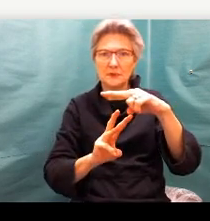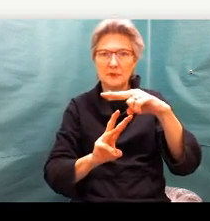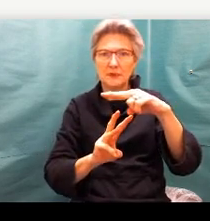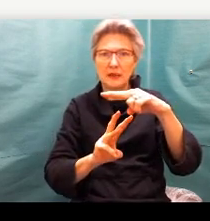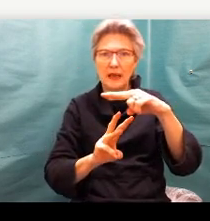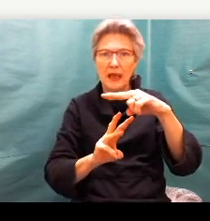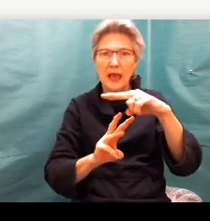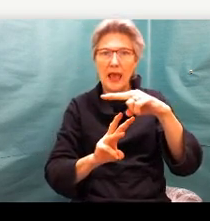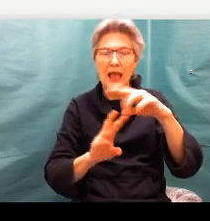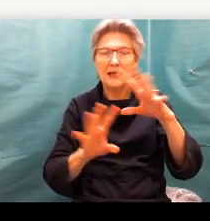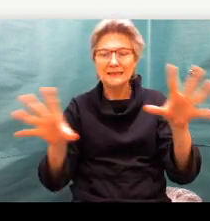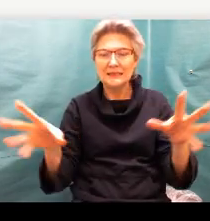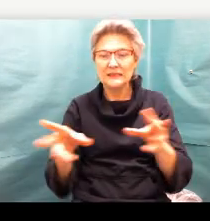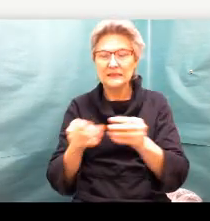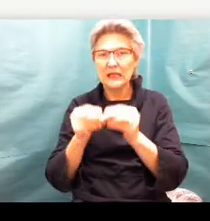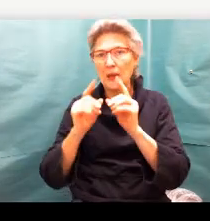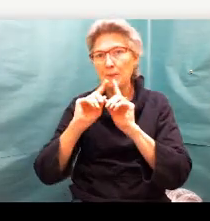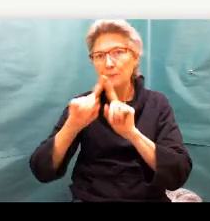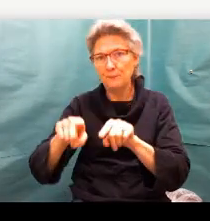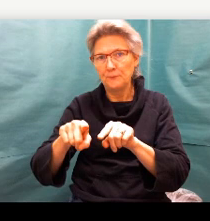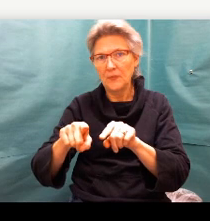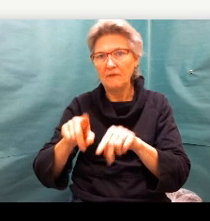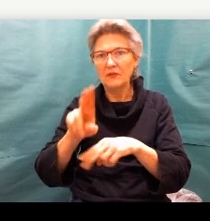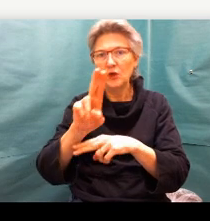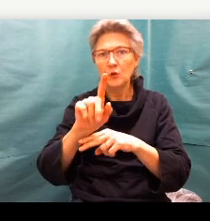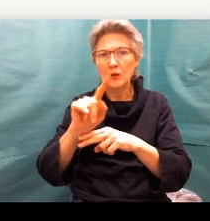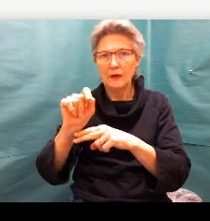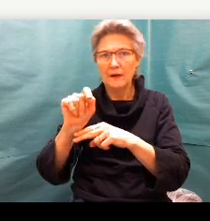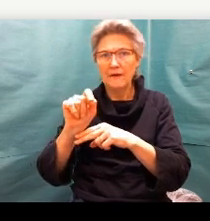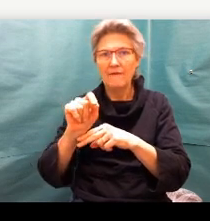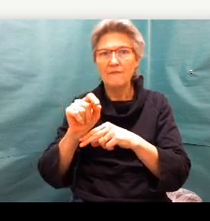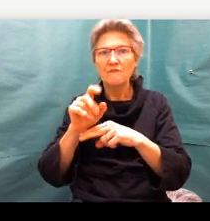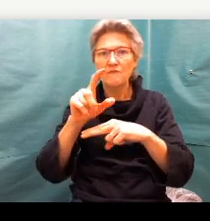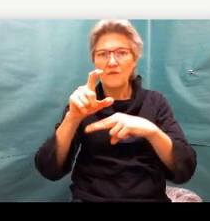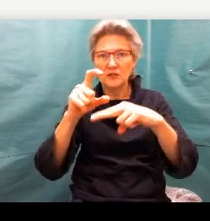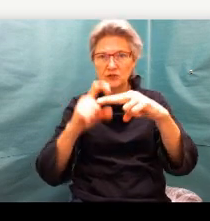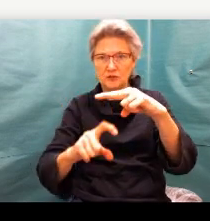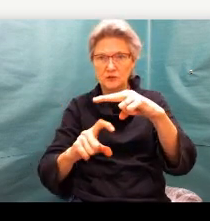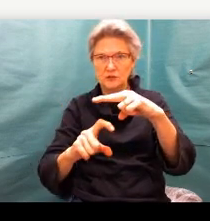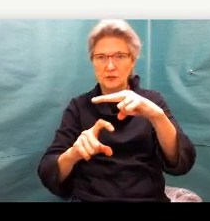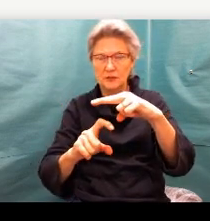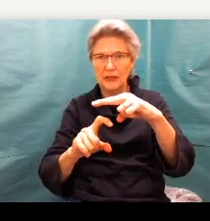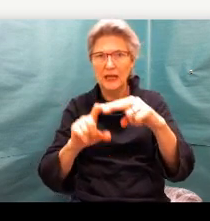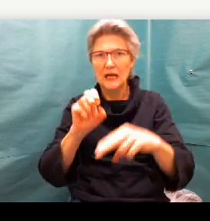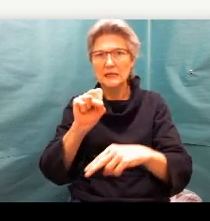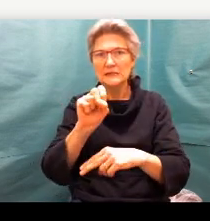5/6 as a sum of the unit fraction. That's when we did sum. That means I'm adding,